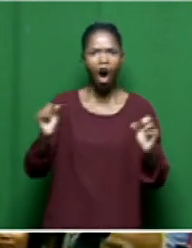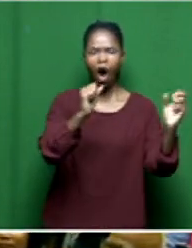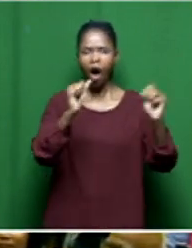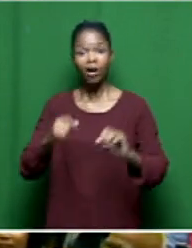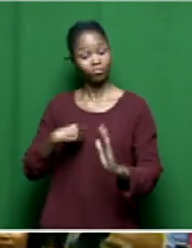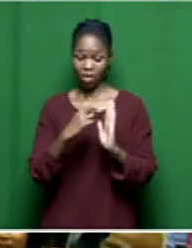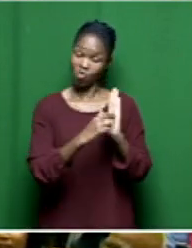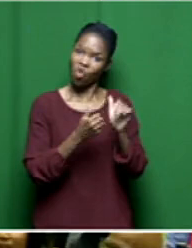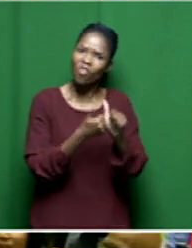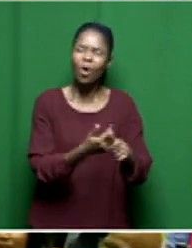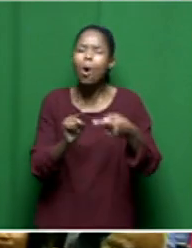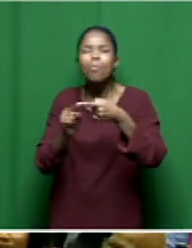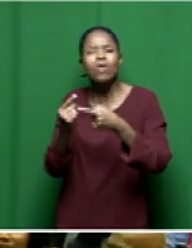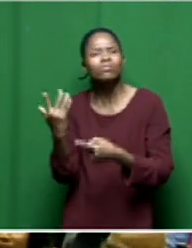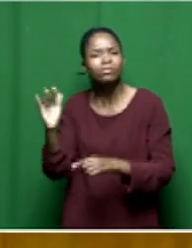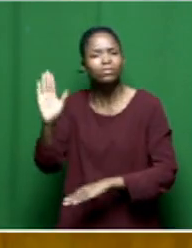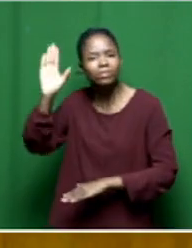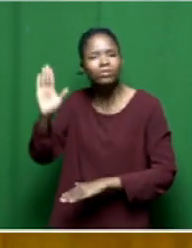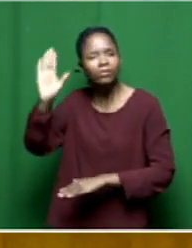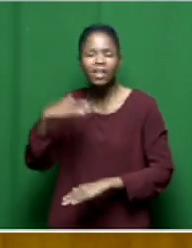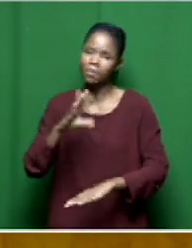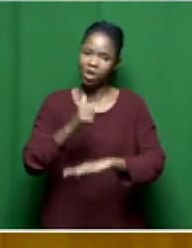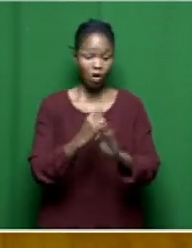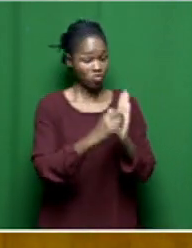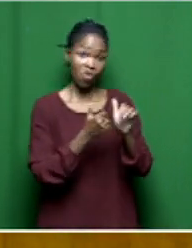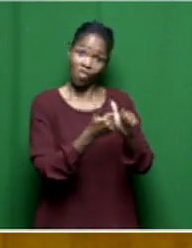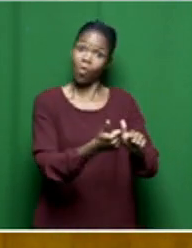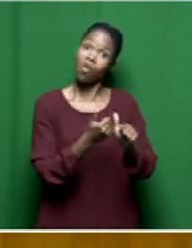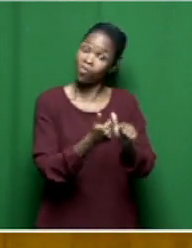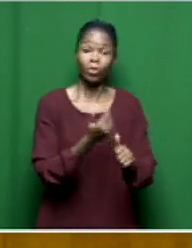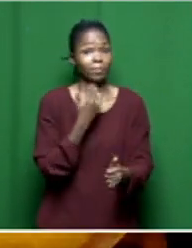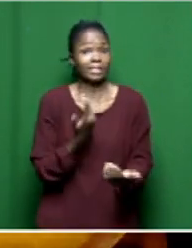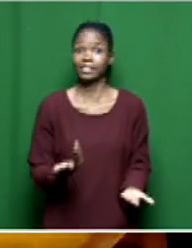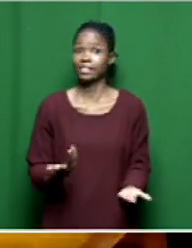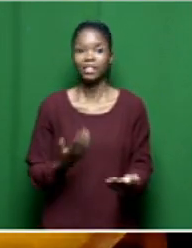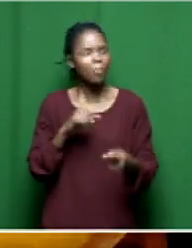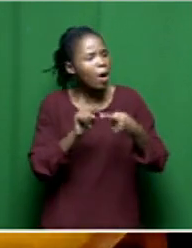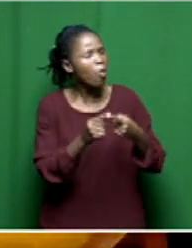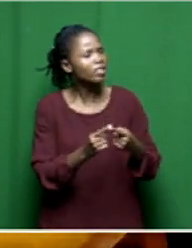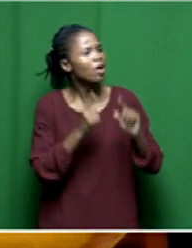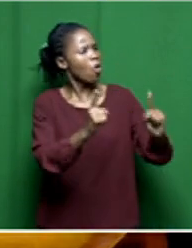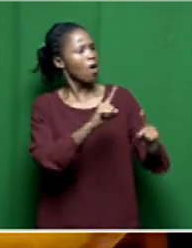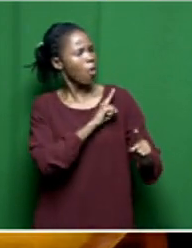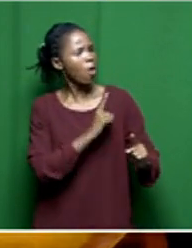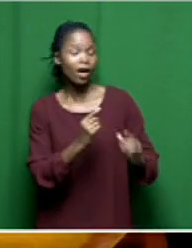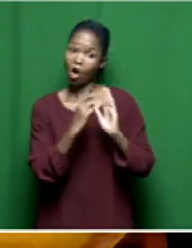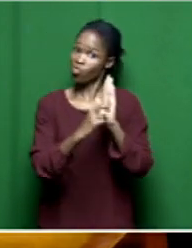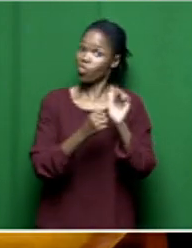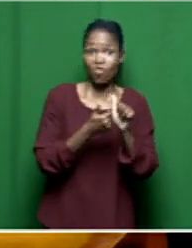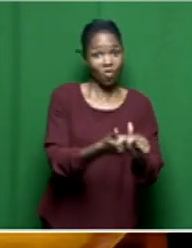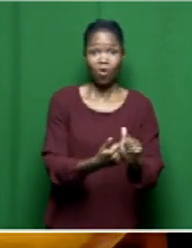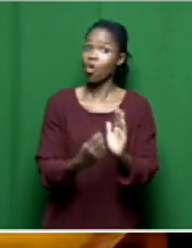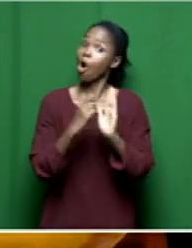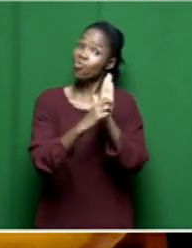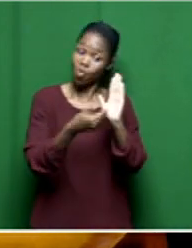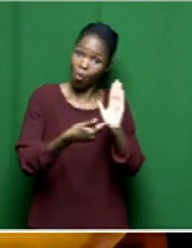I'm following the rules, What's Speaker. The point of order? Can we follow the rules? The point of order? Can we follow the rules?